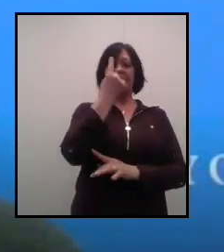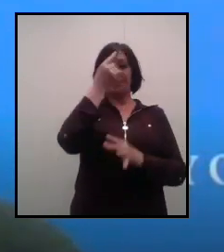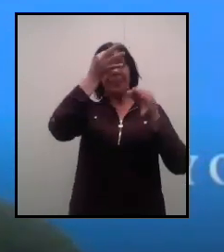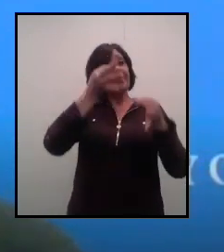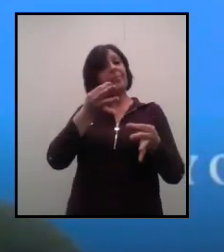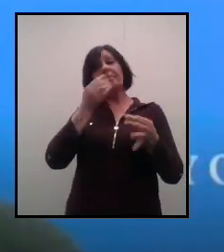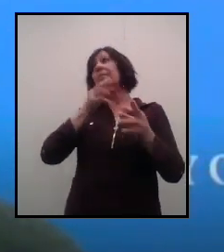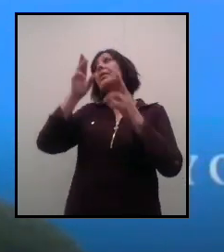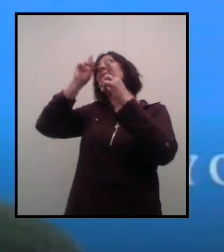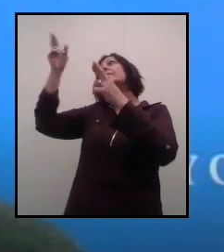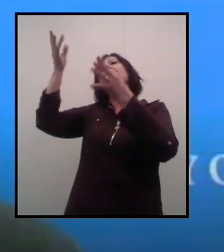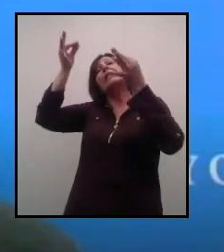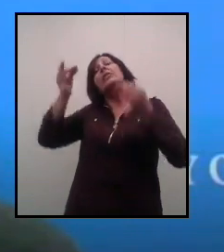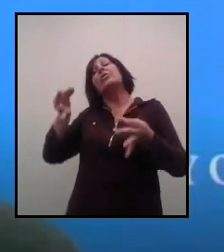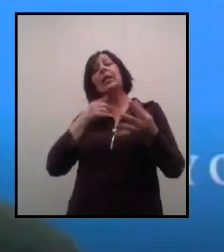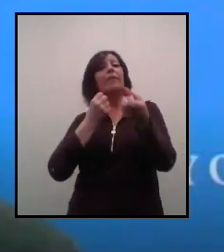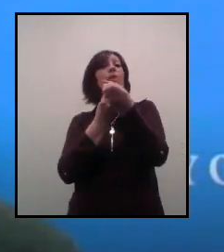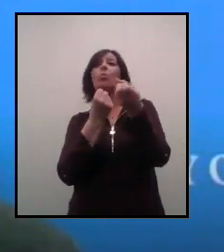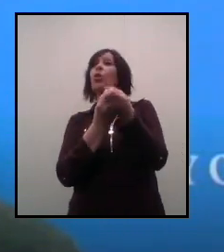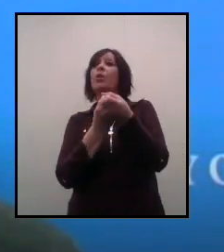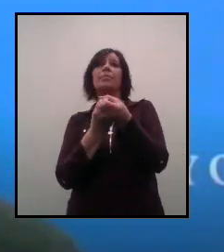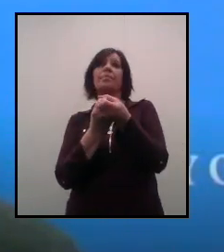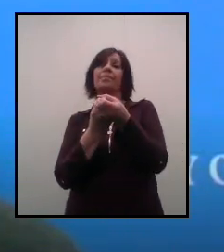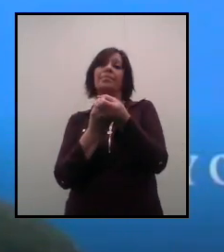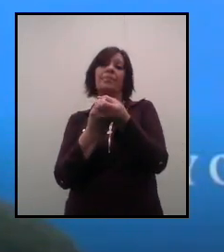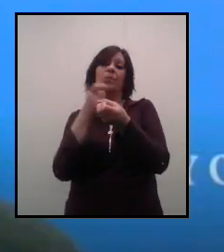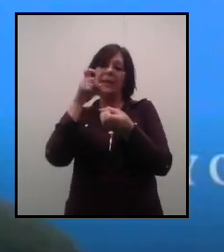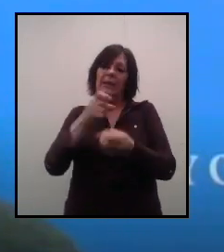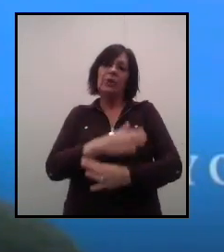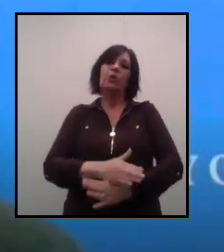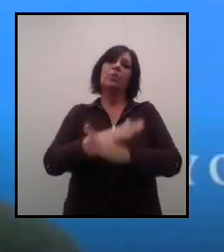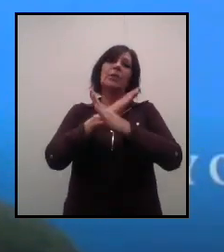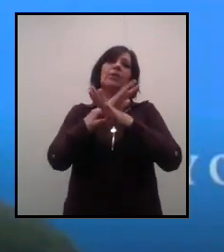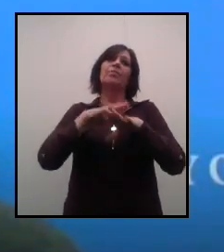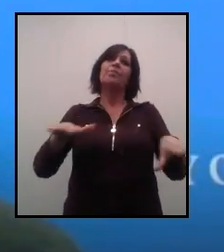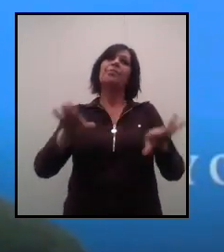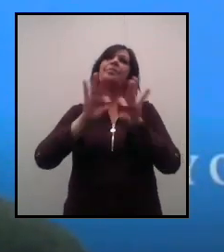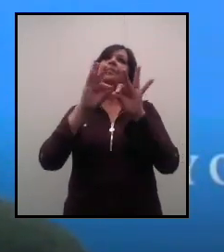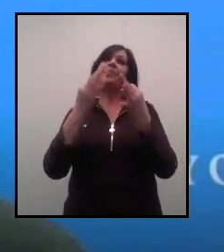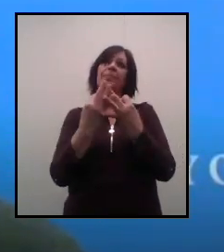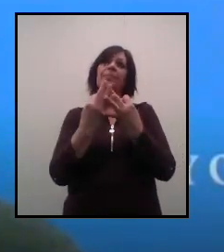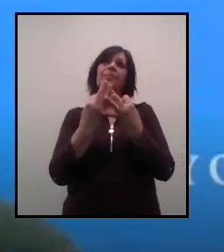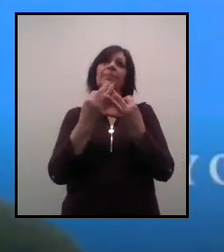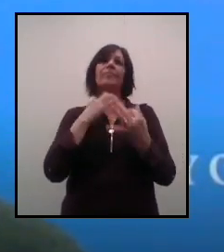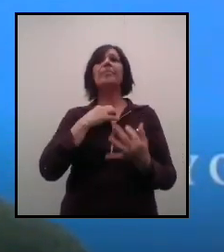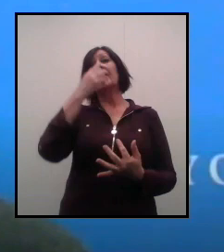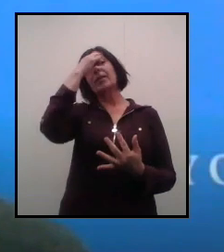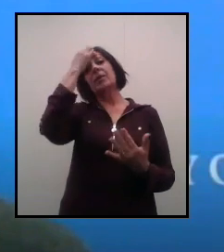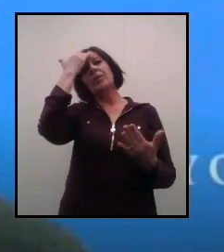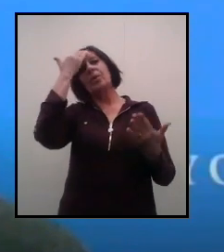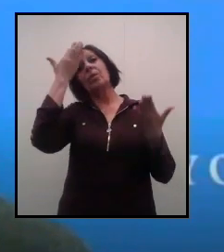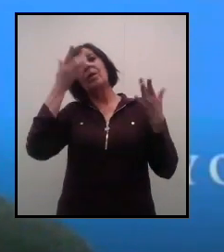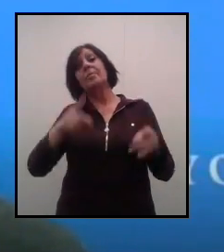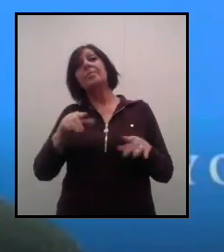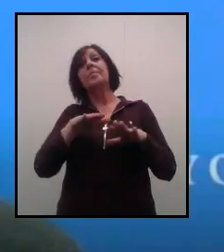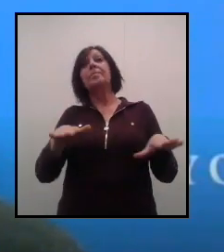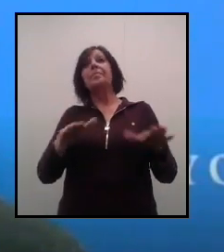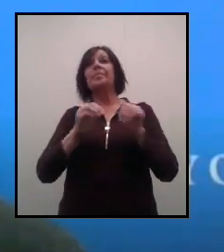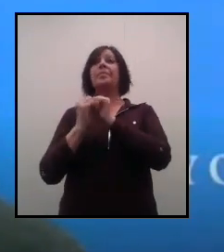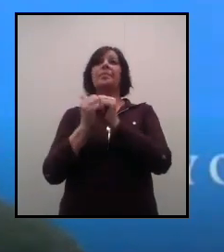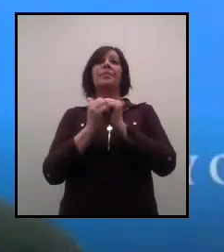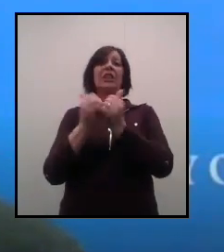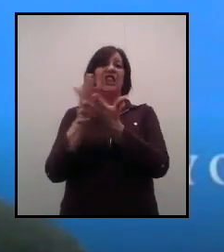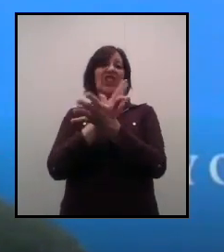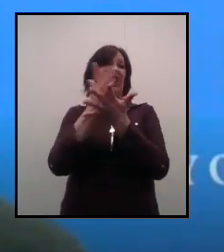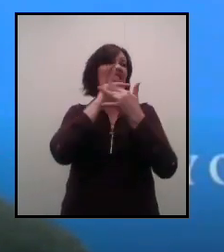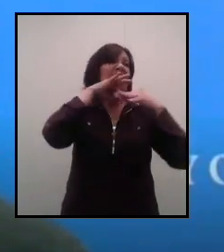I respect it, and I support it from a standpoint of, we need to protect our children and our families. And I think we know what happens when kids get together. They share germs